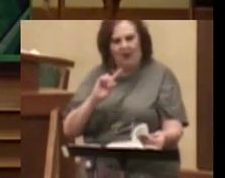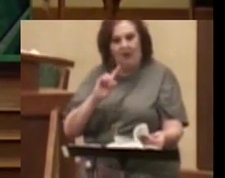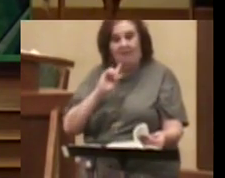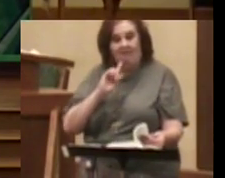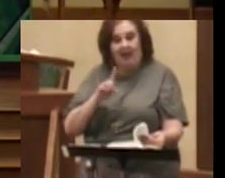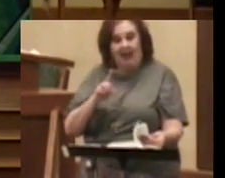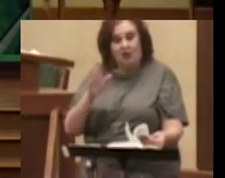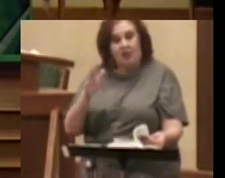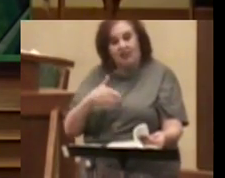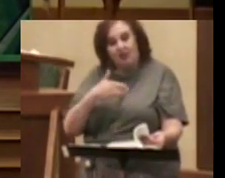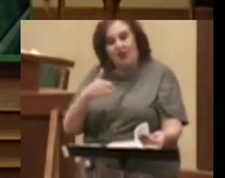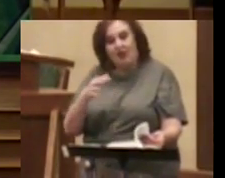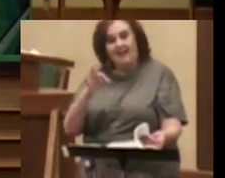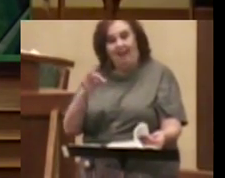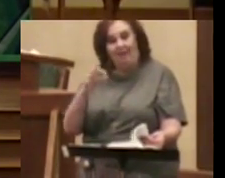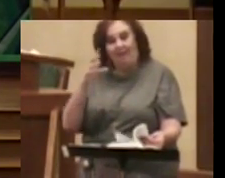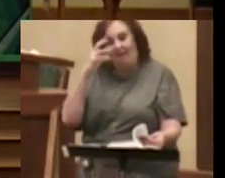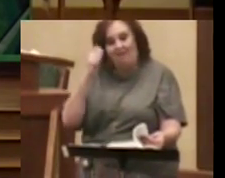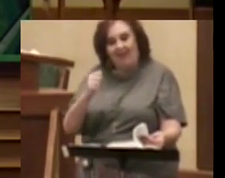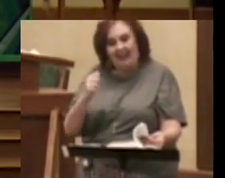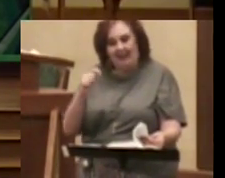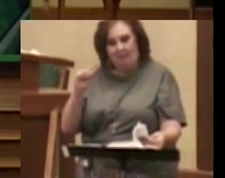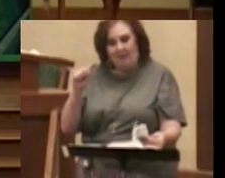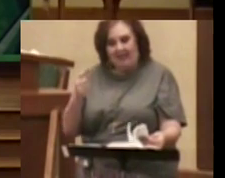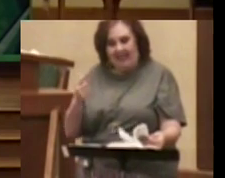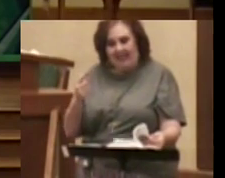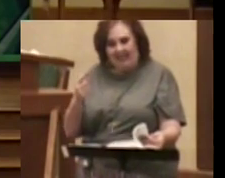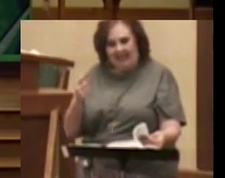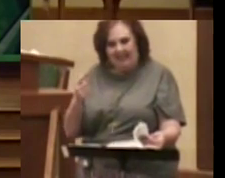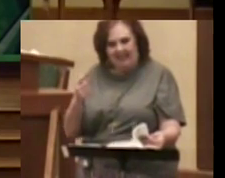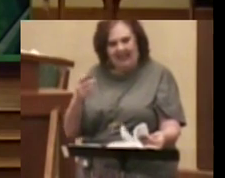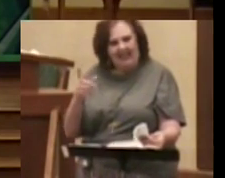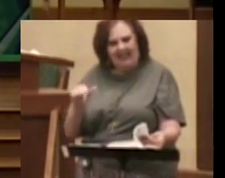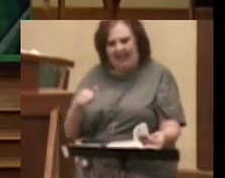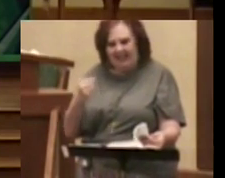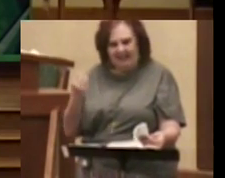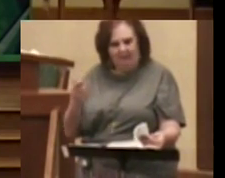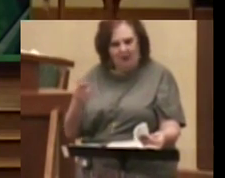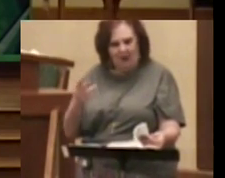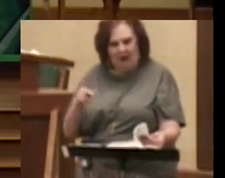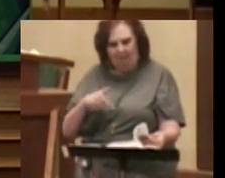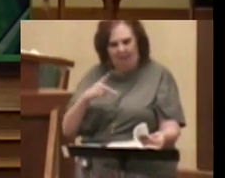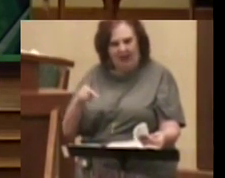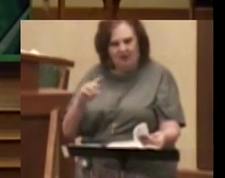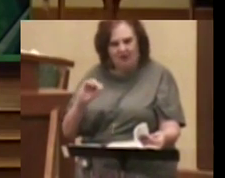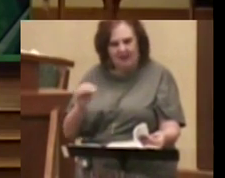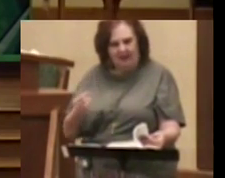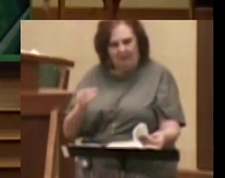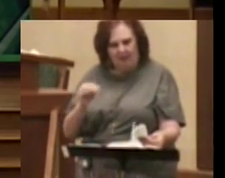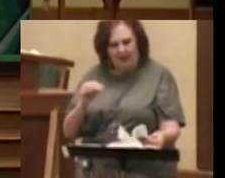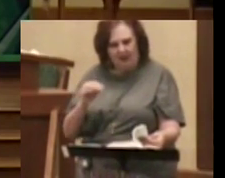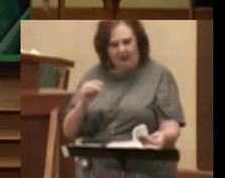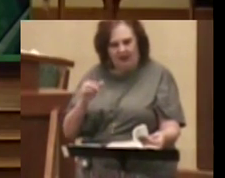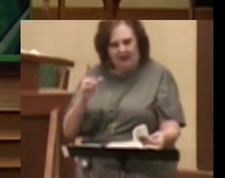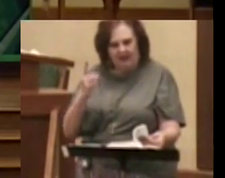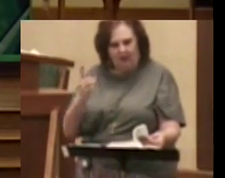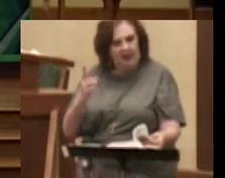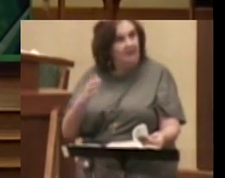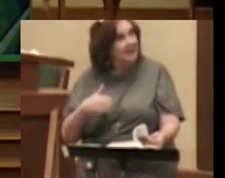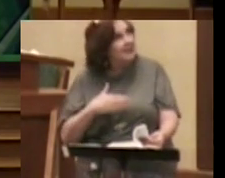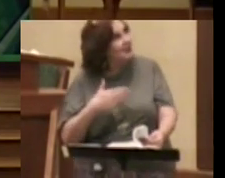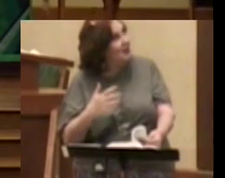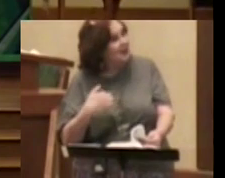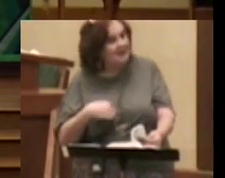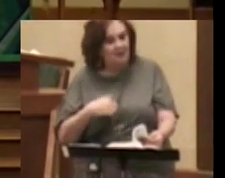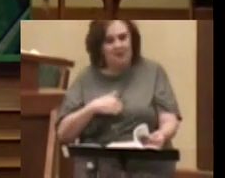fact, songs of faith. They begin our hymnody, so I can't give you a page number. It truly is one of the songs that